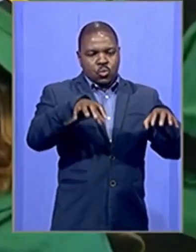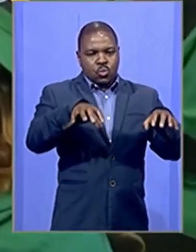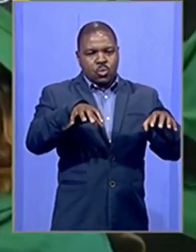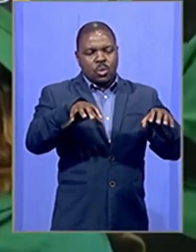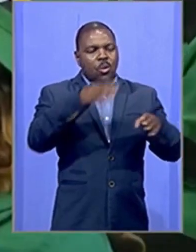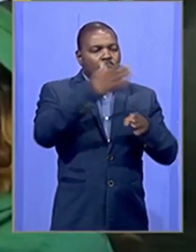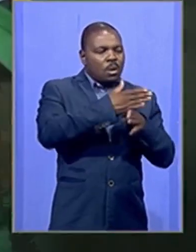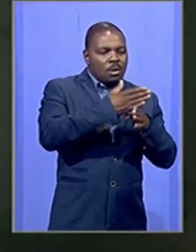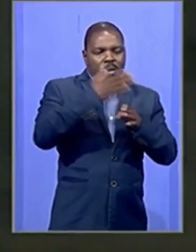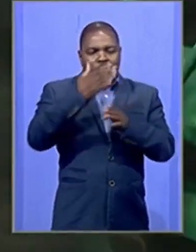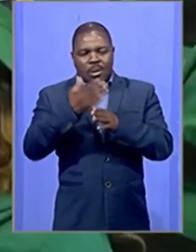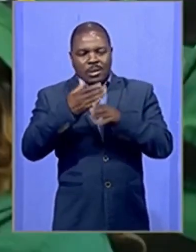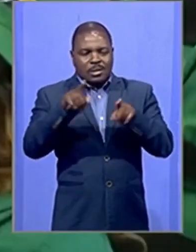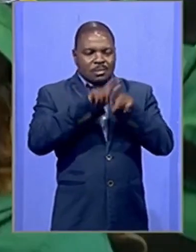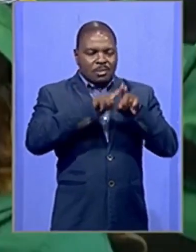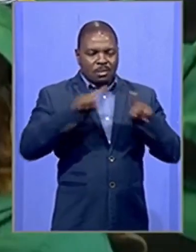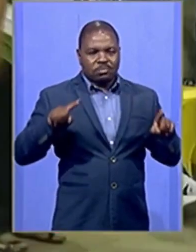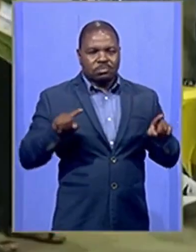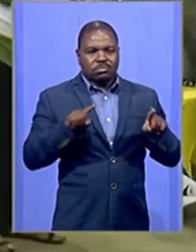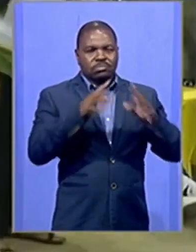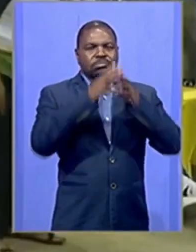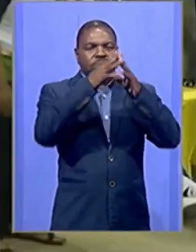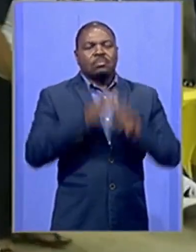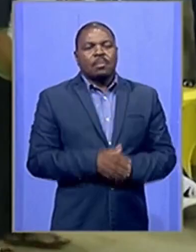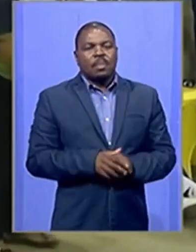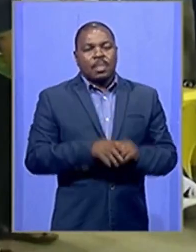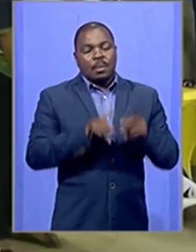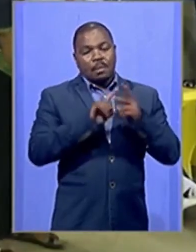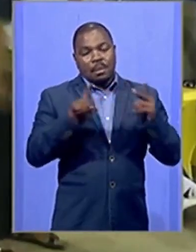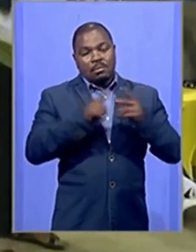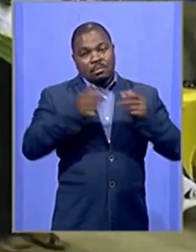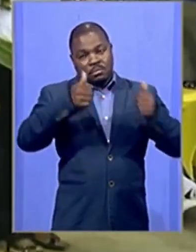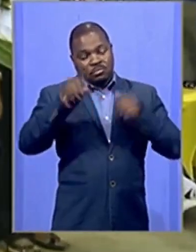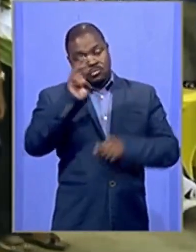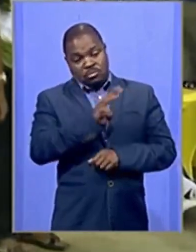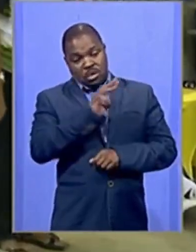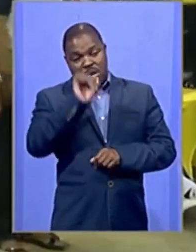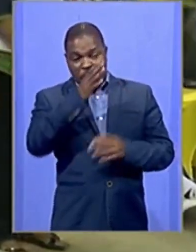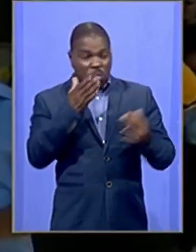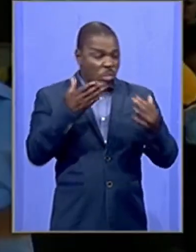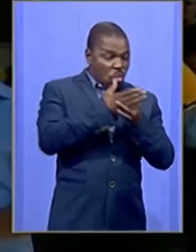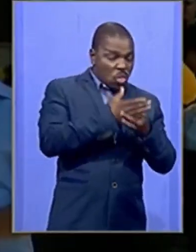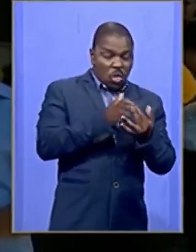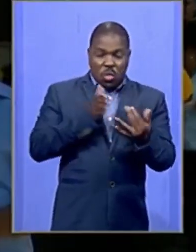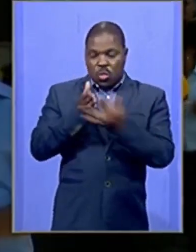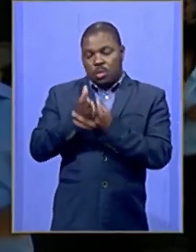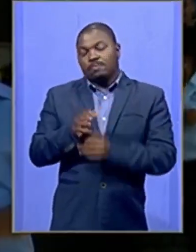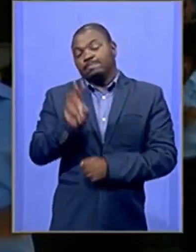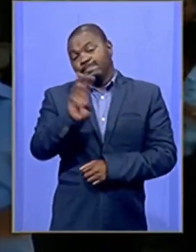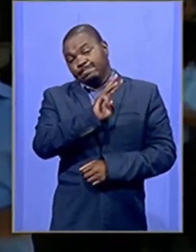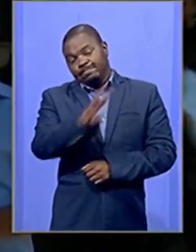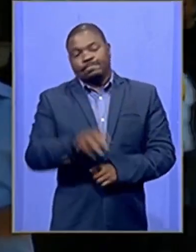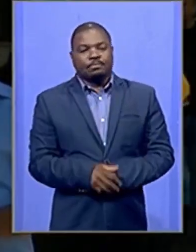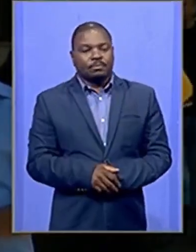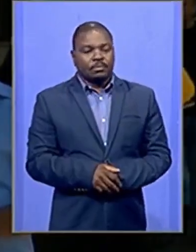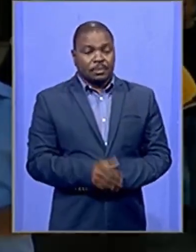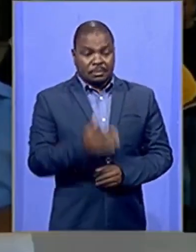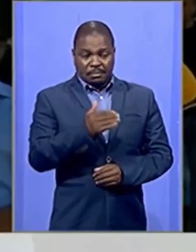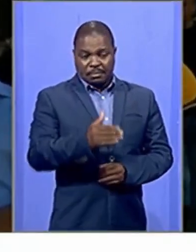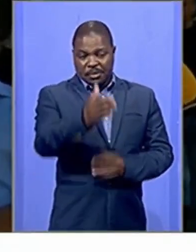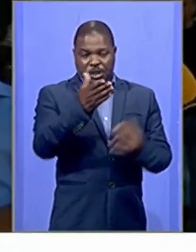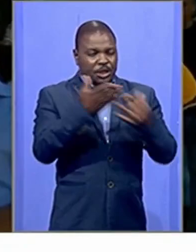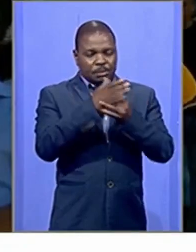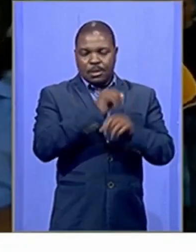merero ya ANC ka sammaleteng go bile le temošie bogale go bao ba ka tlholago ditšhitišo. There will be no disruption. You see,